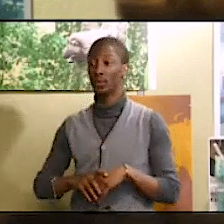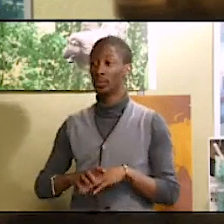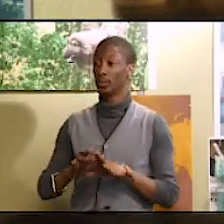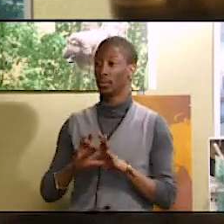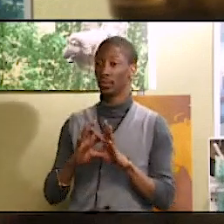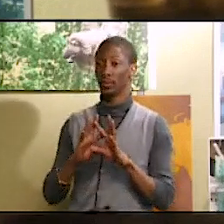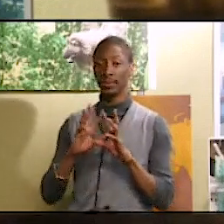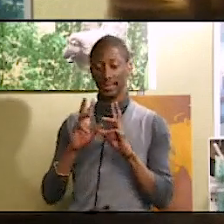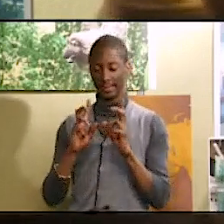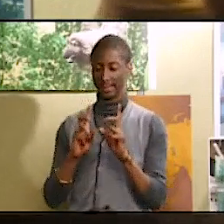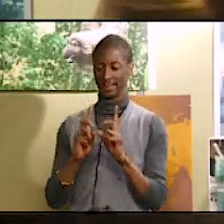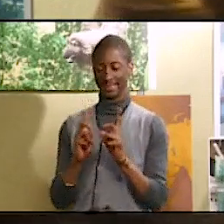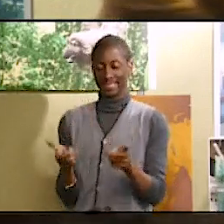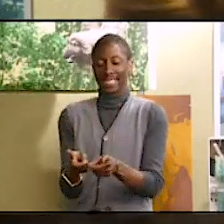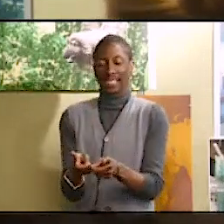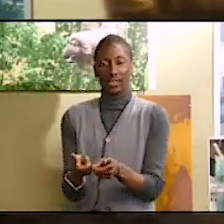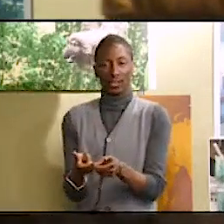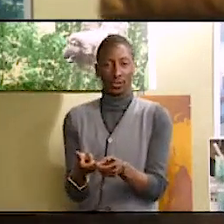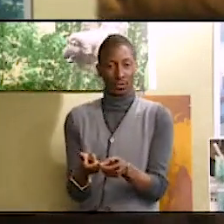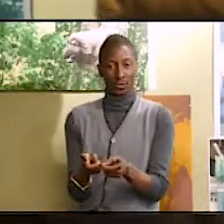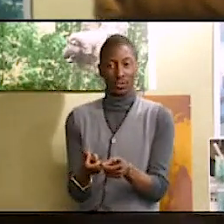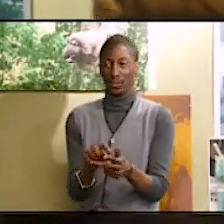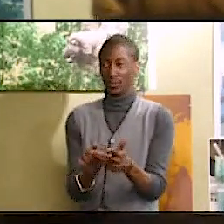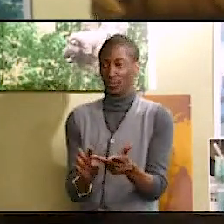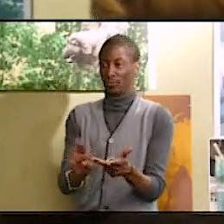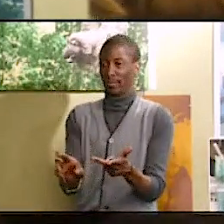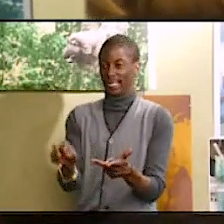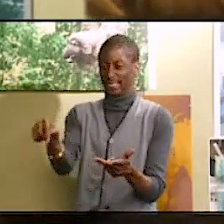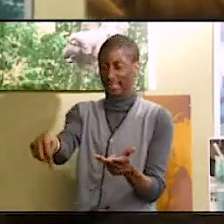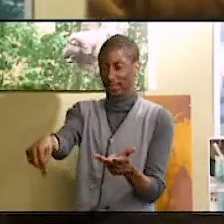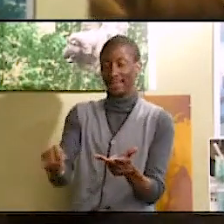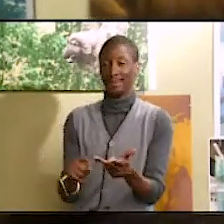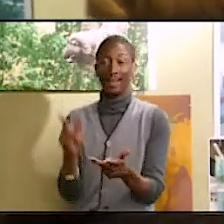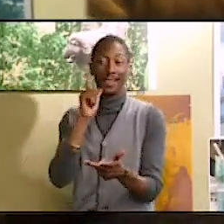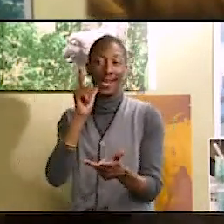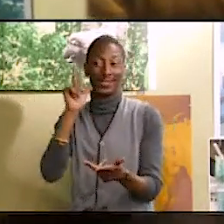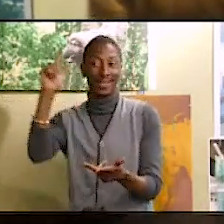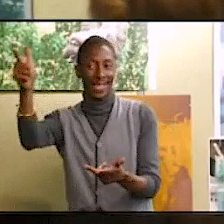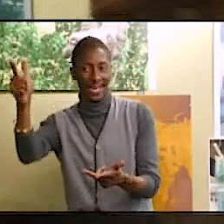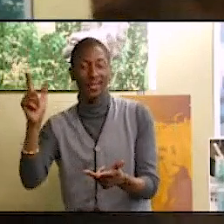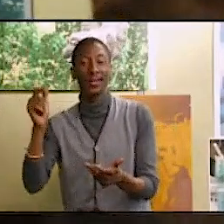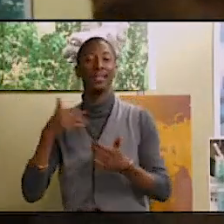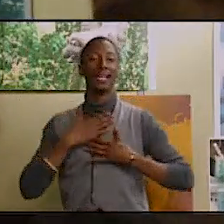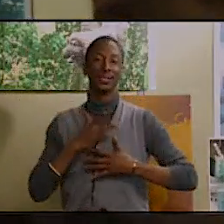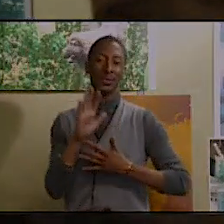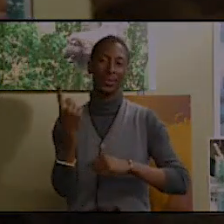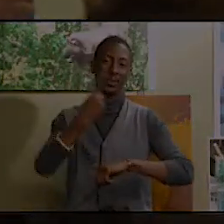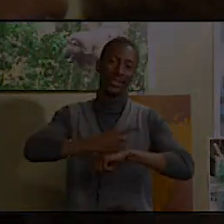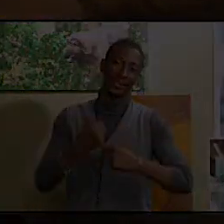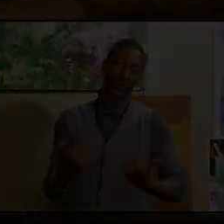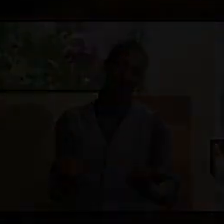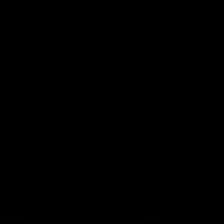lunch later. All right, and have a good day and enjoy yourselves. You're welcome.